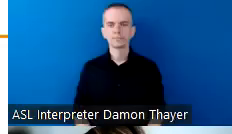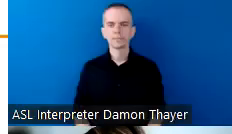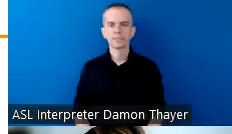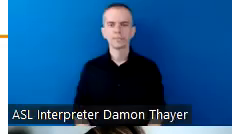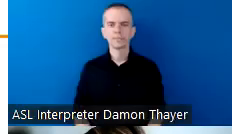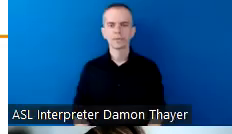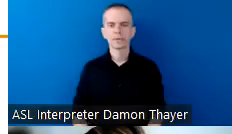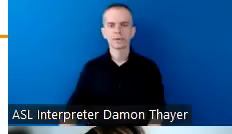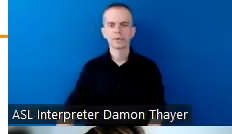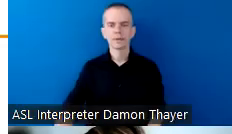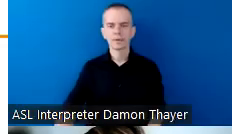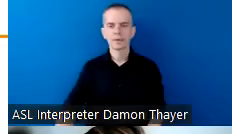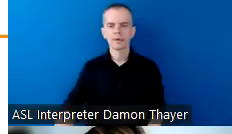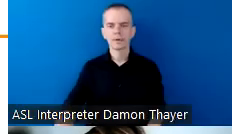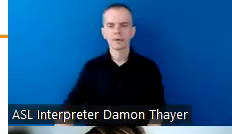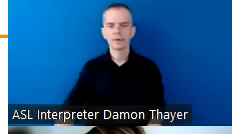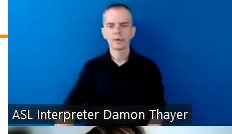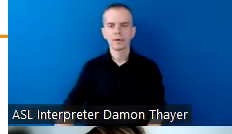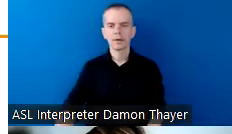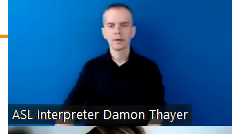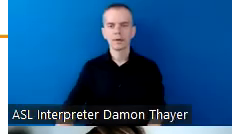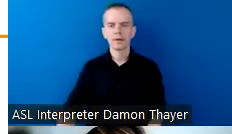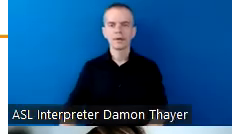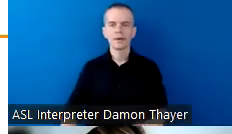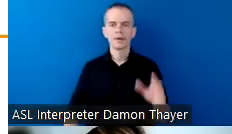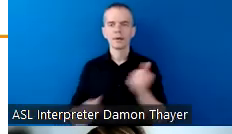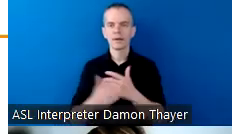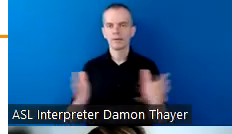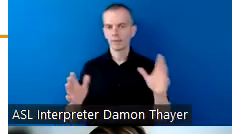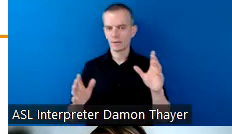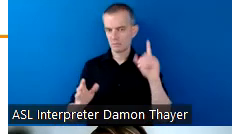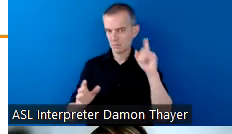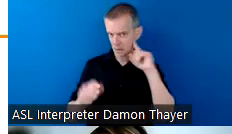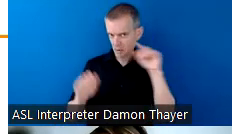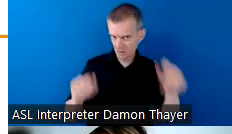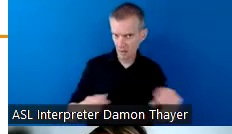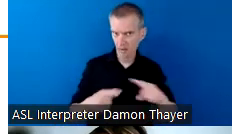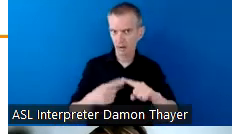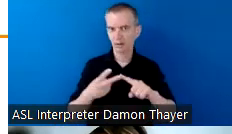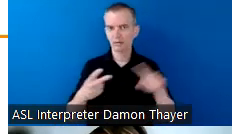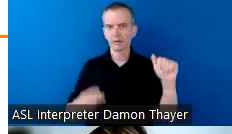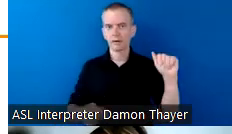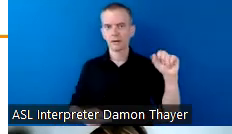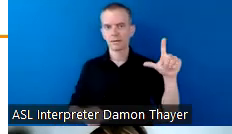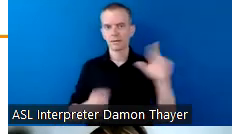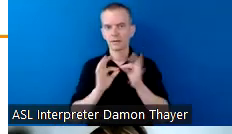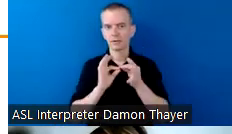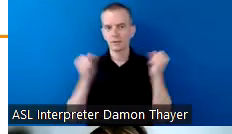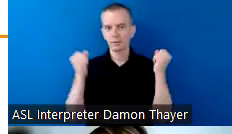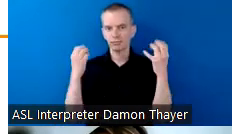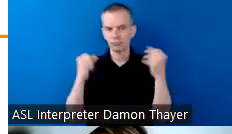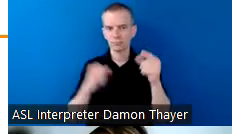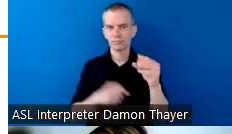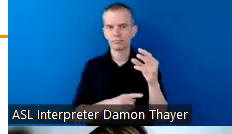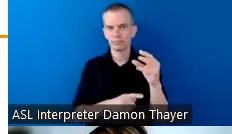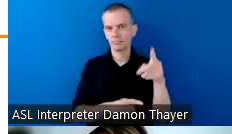Everything sounds great and sign is pin. Thank you. All right. Can you guys hear me okay? If you want to go ahead and utilize